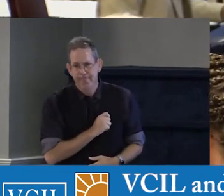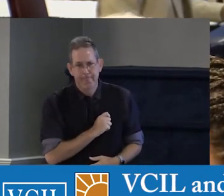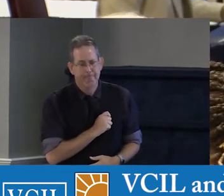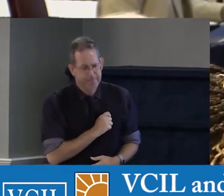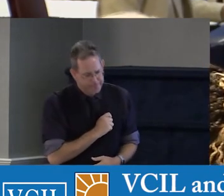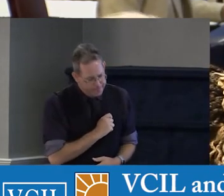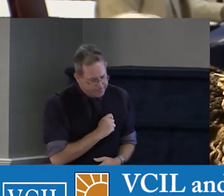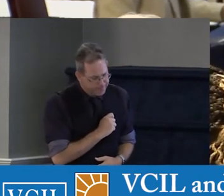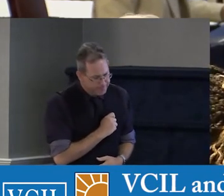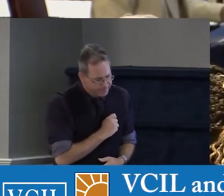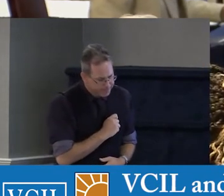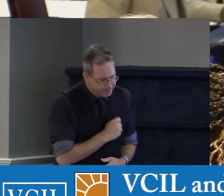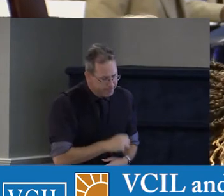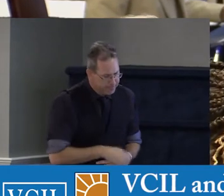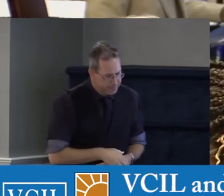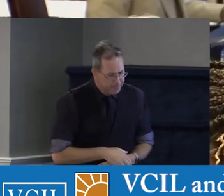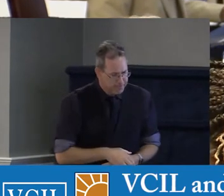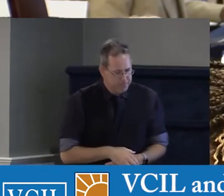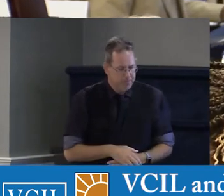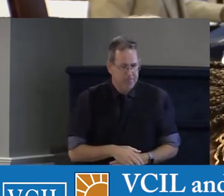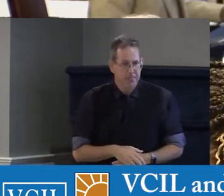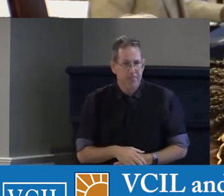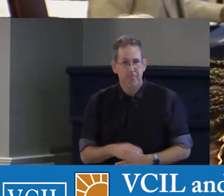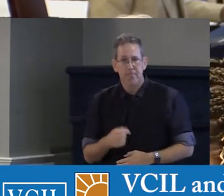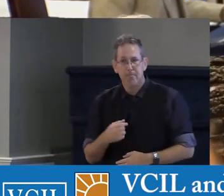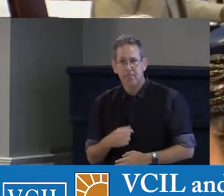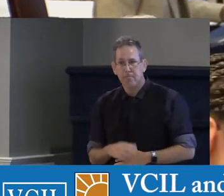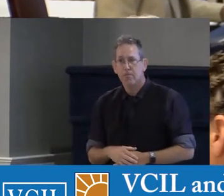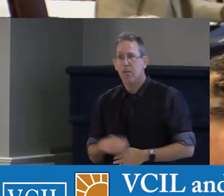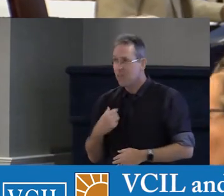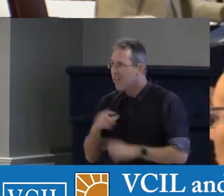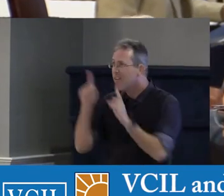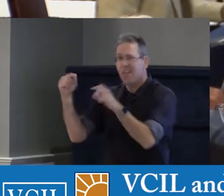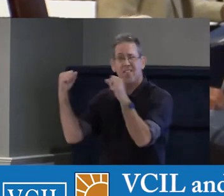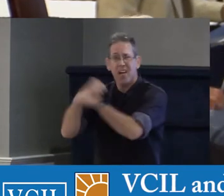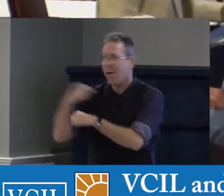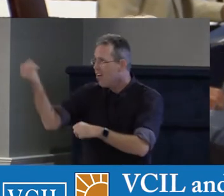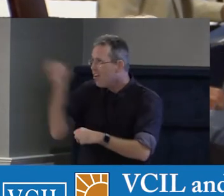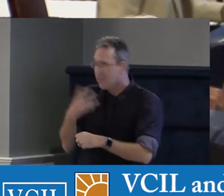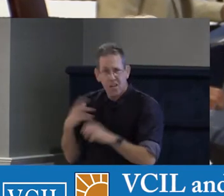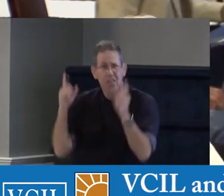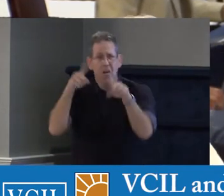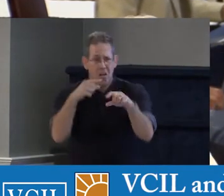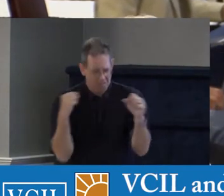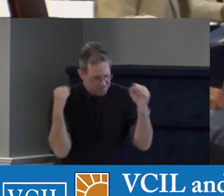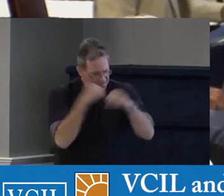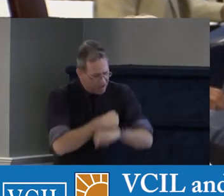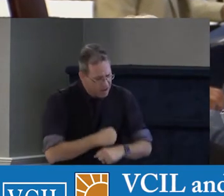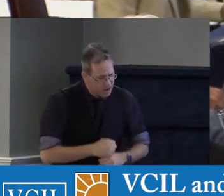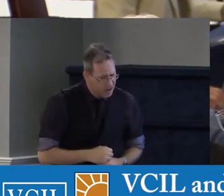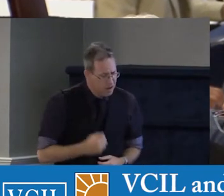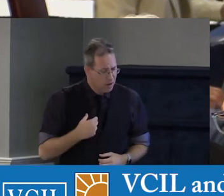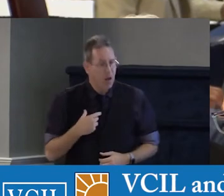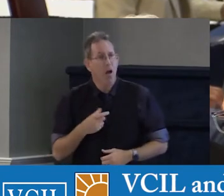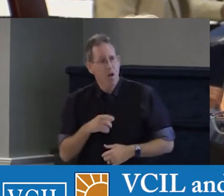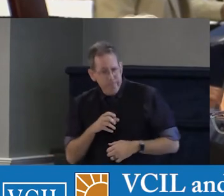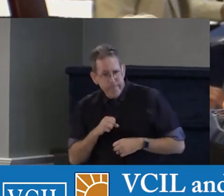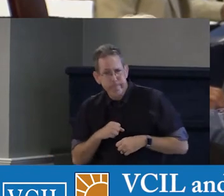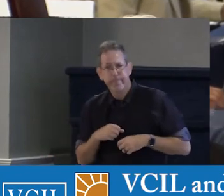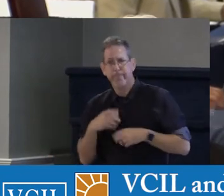in hand, we fight when they ask us.